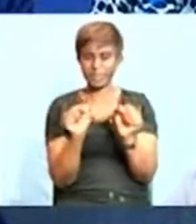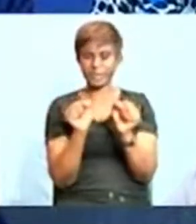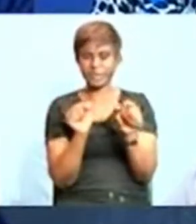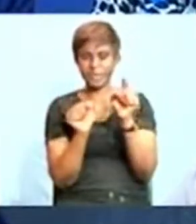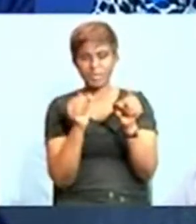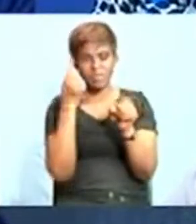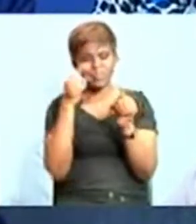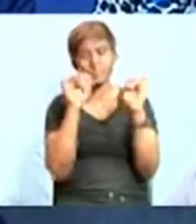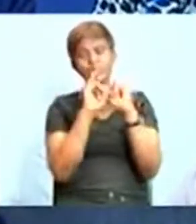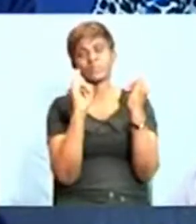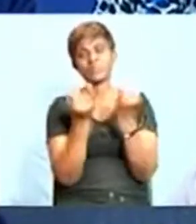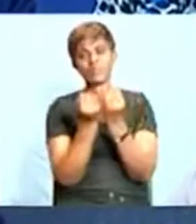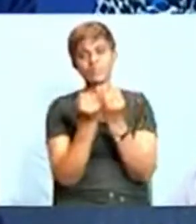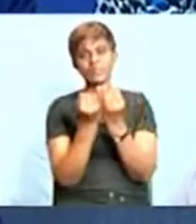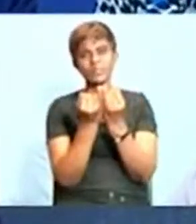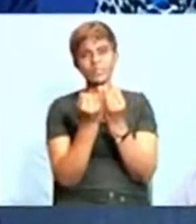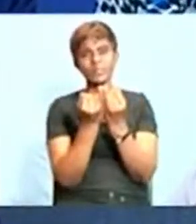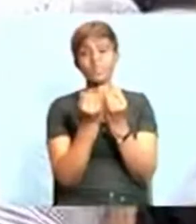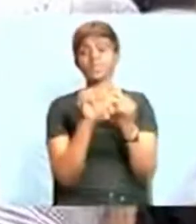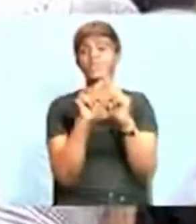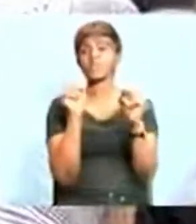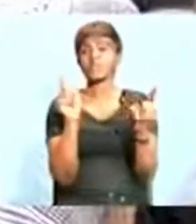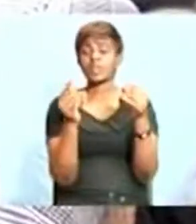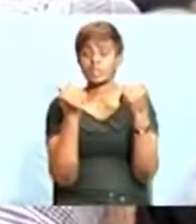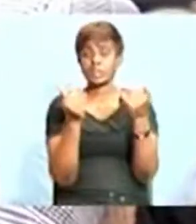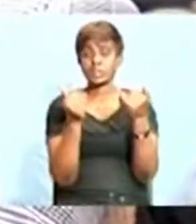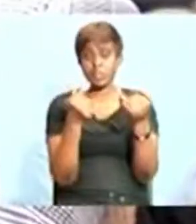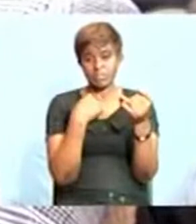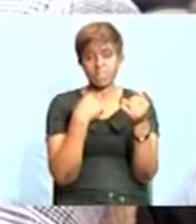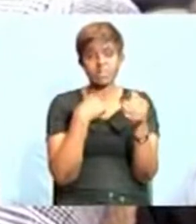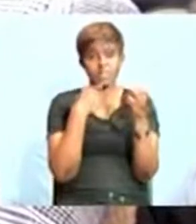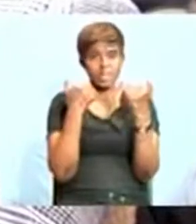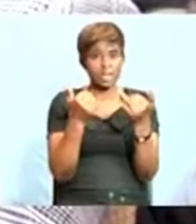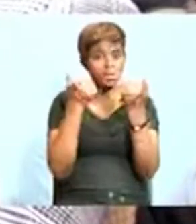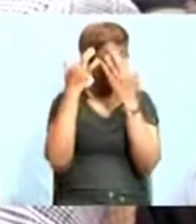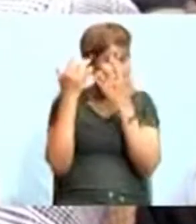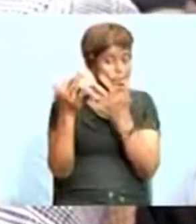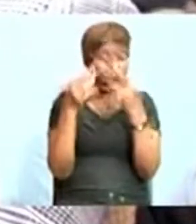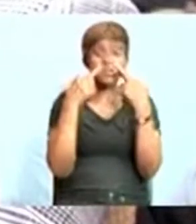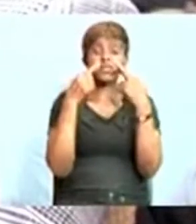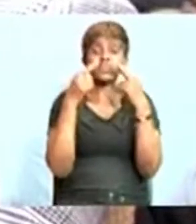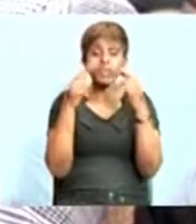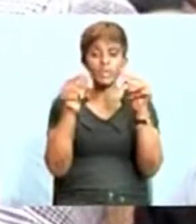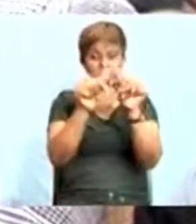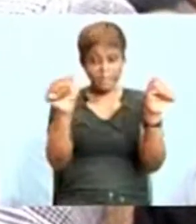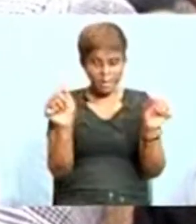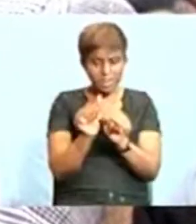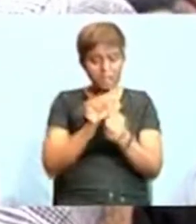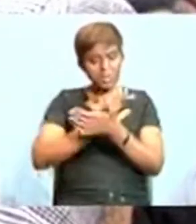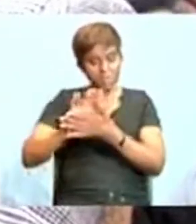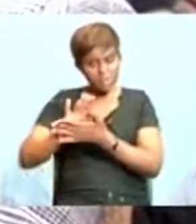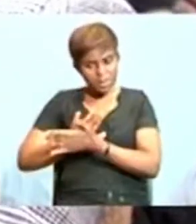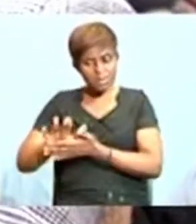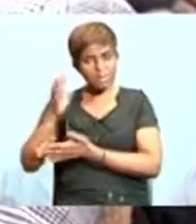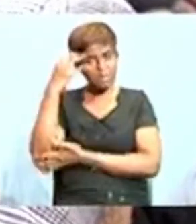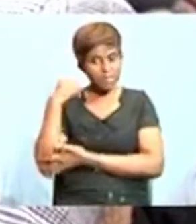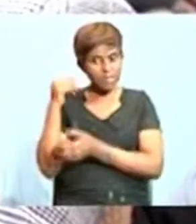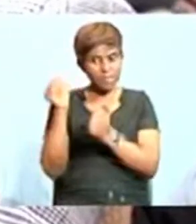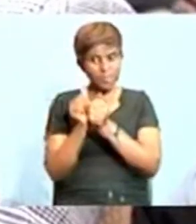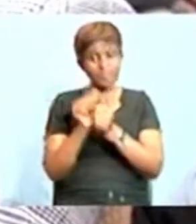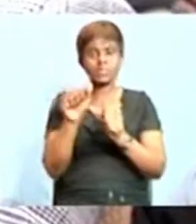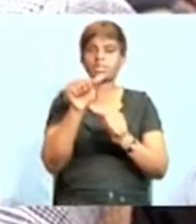the institution. Nevertheless, I expect immediate results on the general cleanliness of offices and